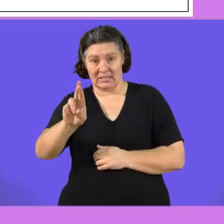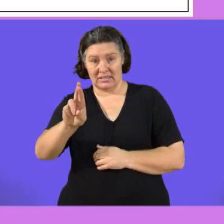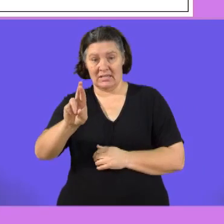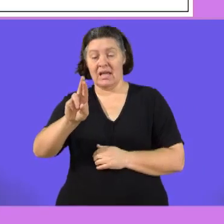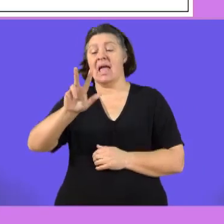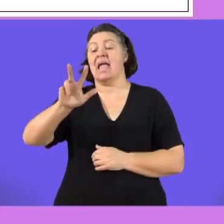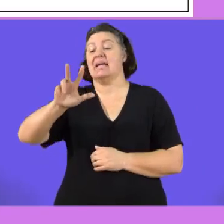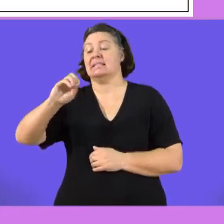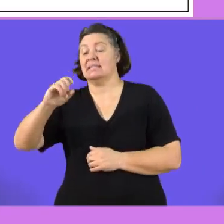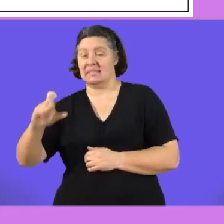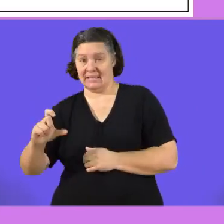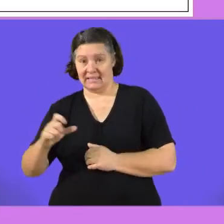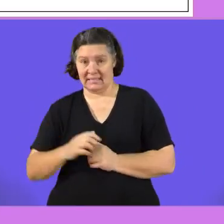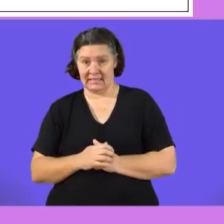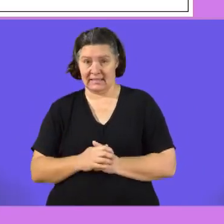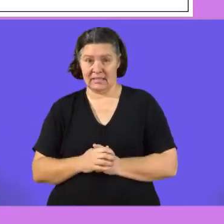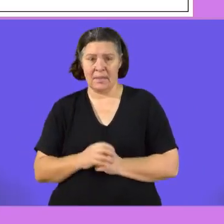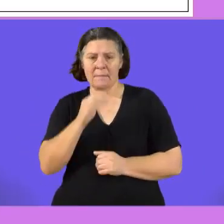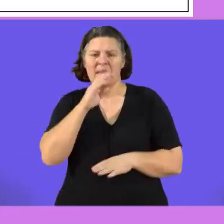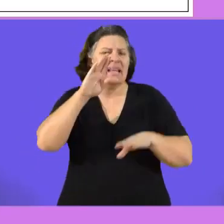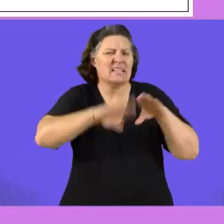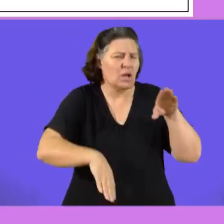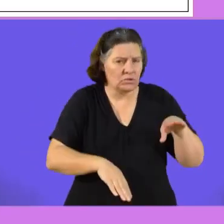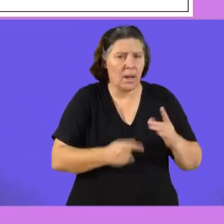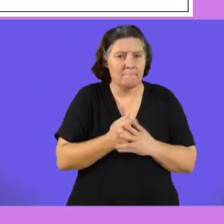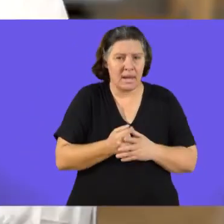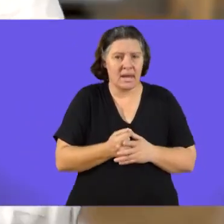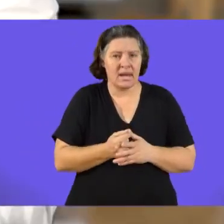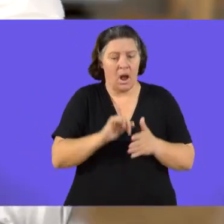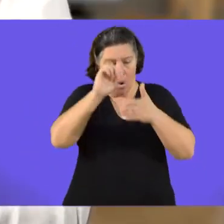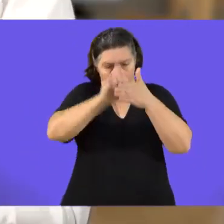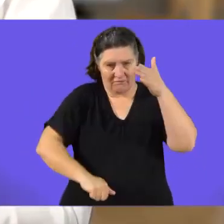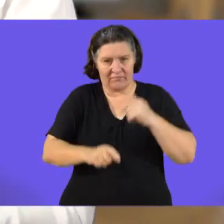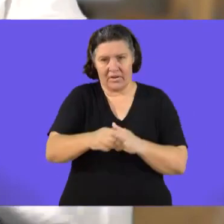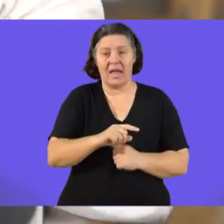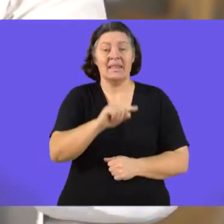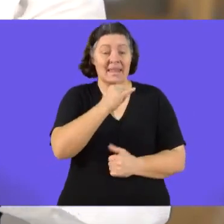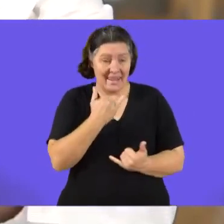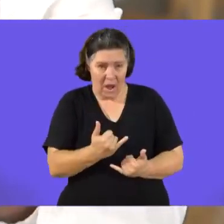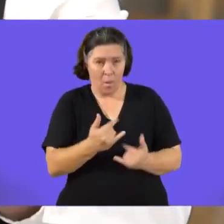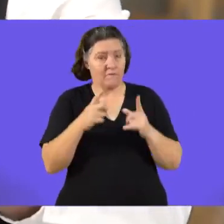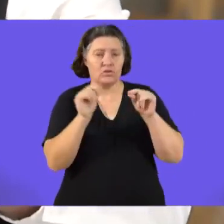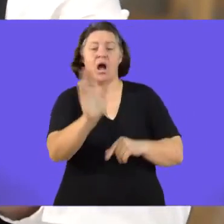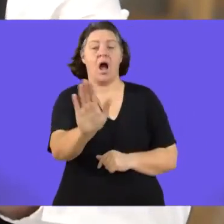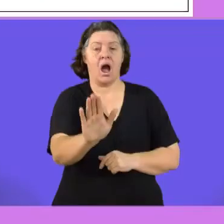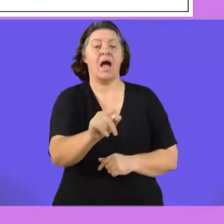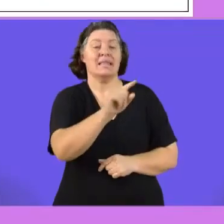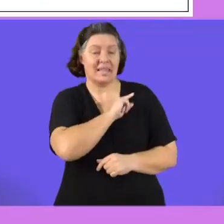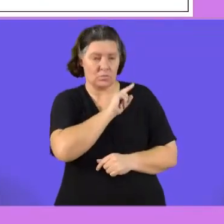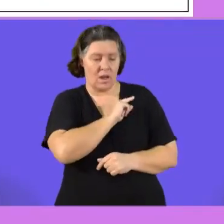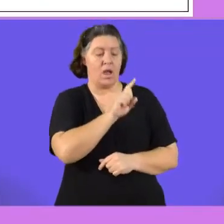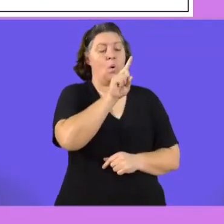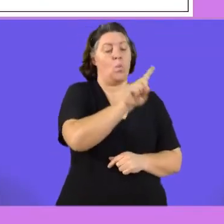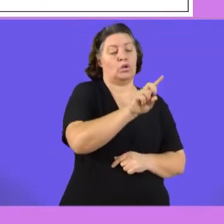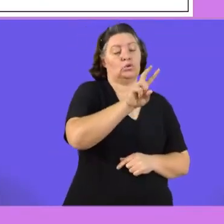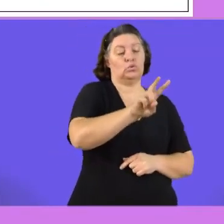259 Rand and 80 cents. So what does it mean when we get a discount? It means we'll take that money off, right? So therefore,